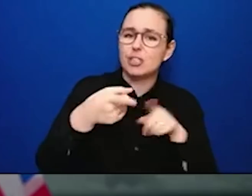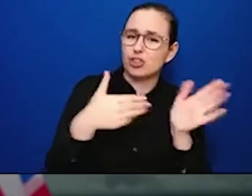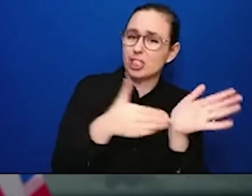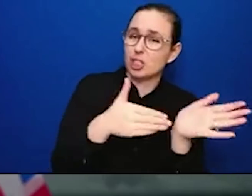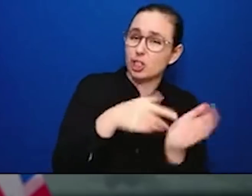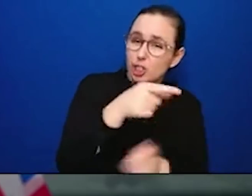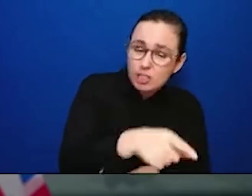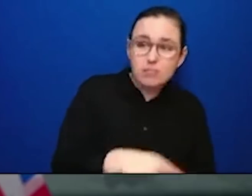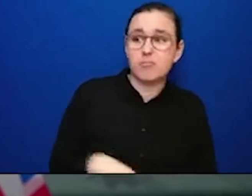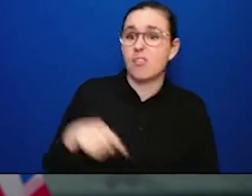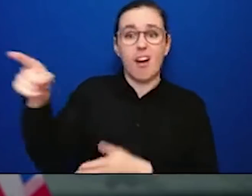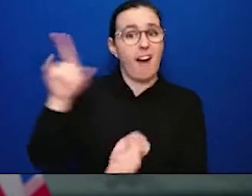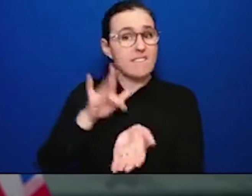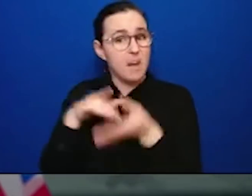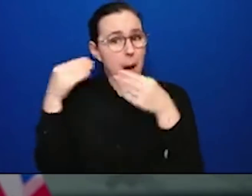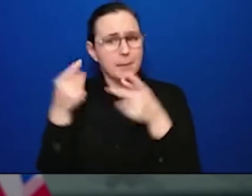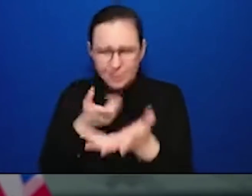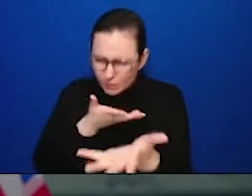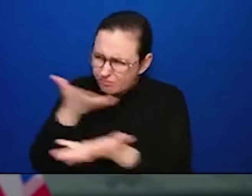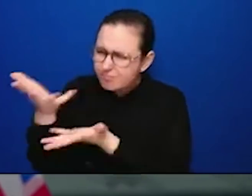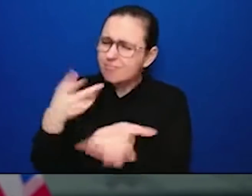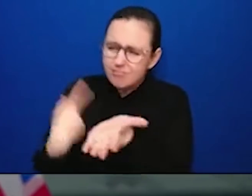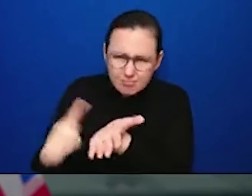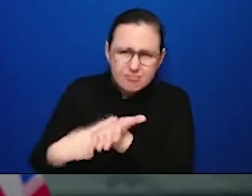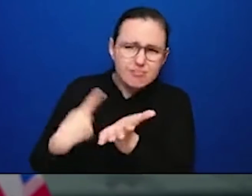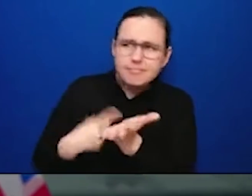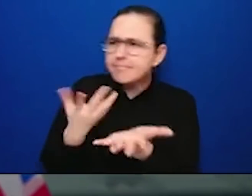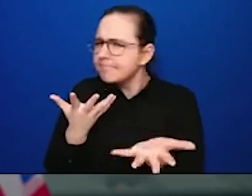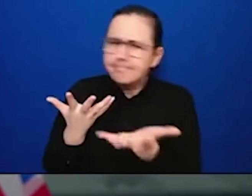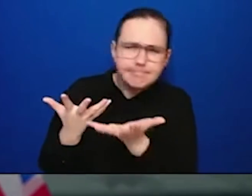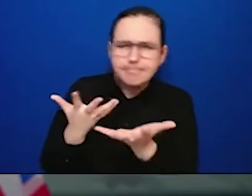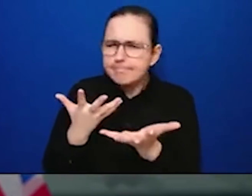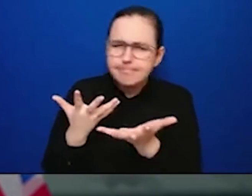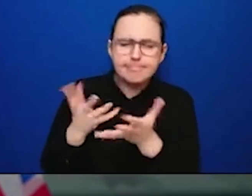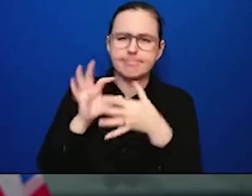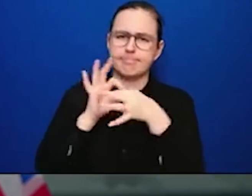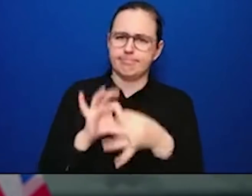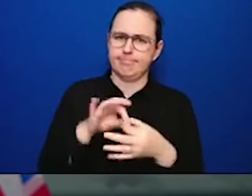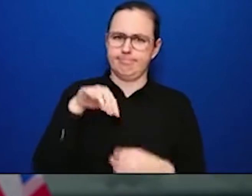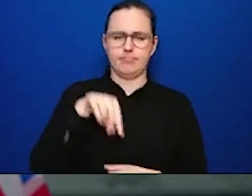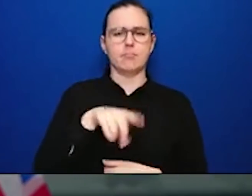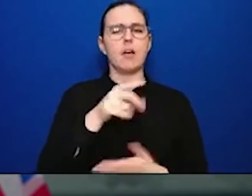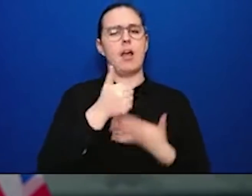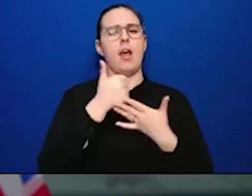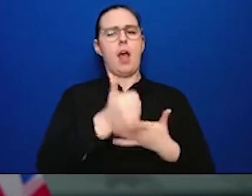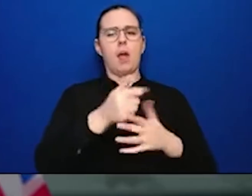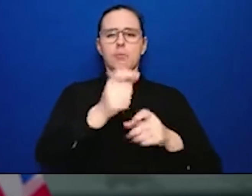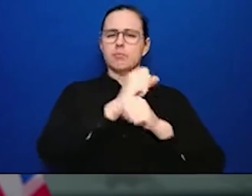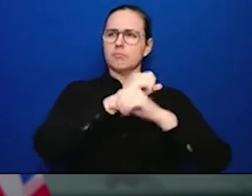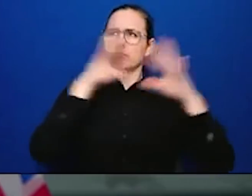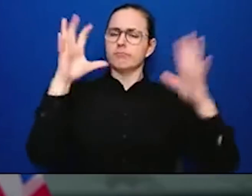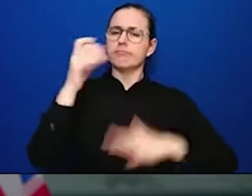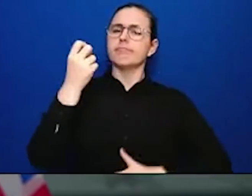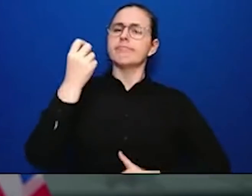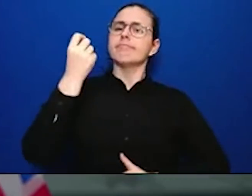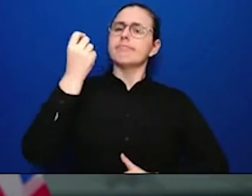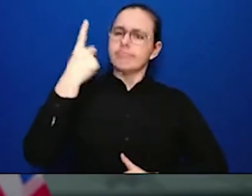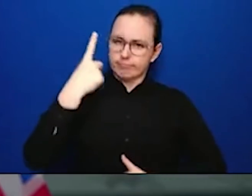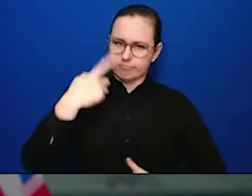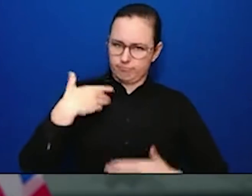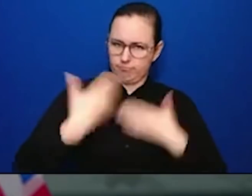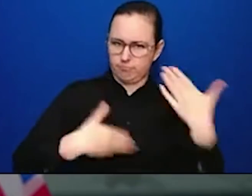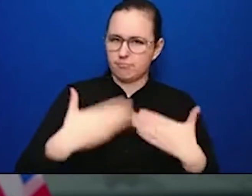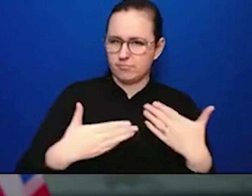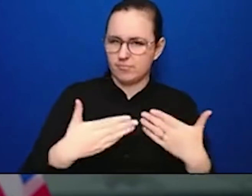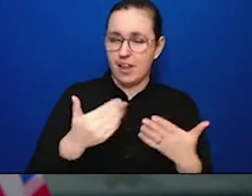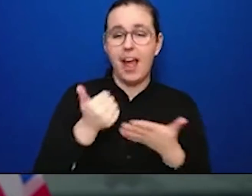it works, and it's good for all of our kids, and it's going to be one of those things that helps us get back to a normal school and after-school activities for